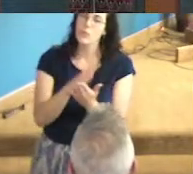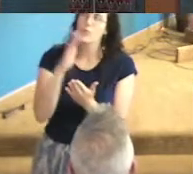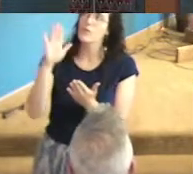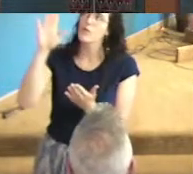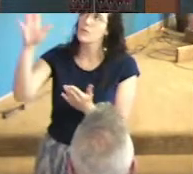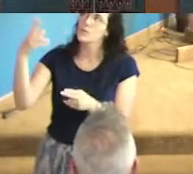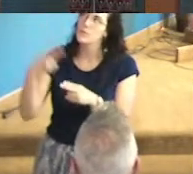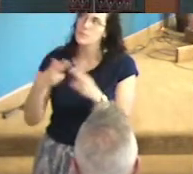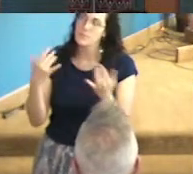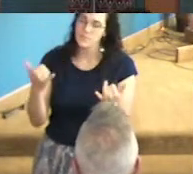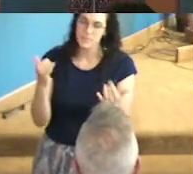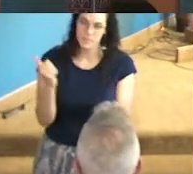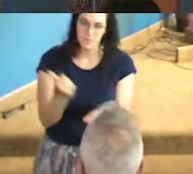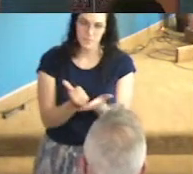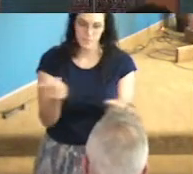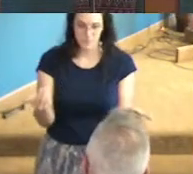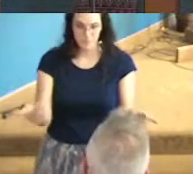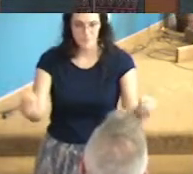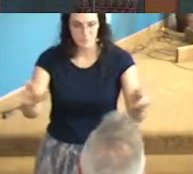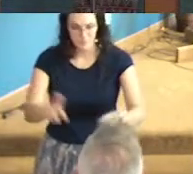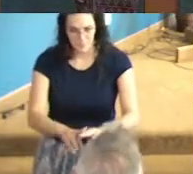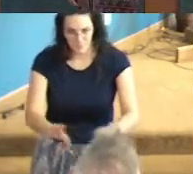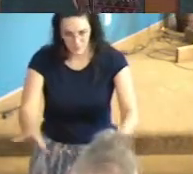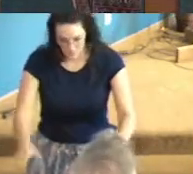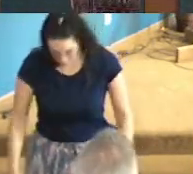today. Amen. Please be seated.